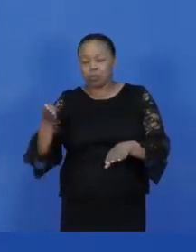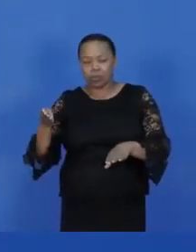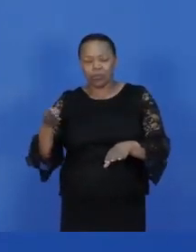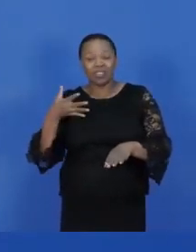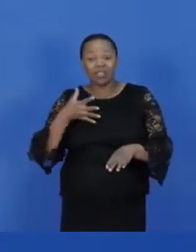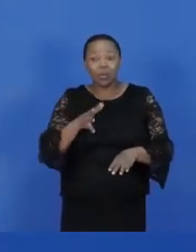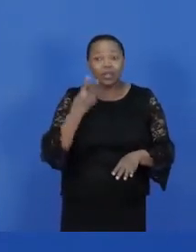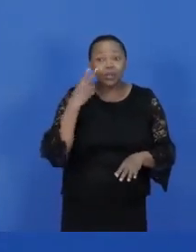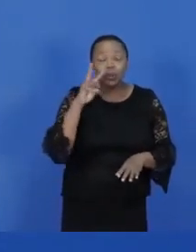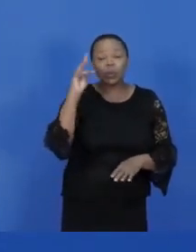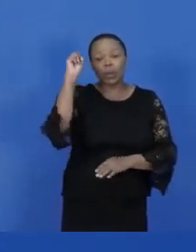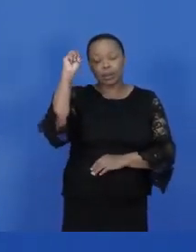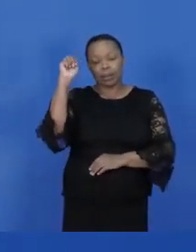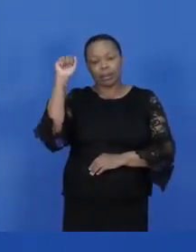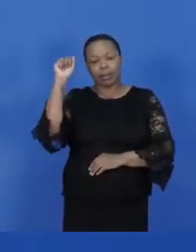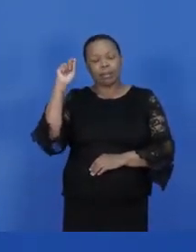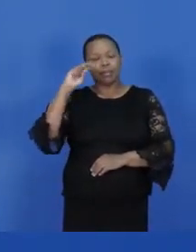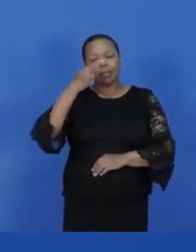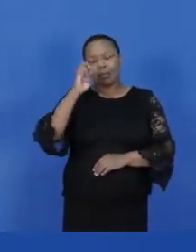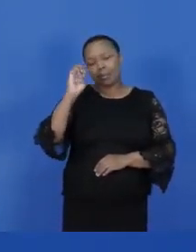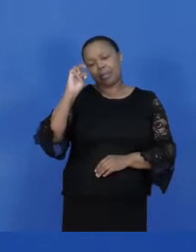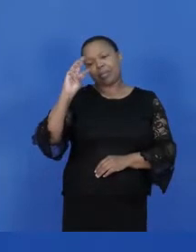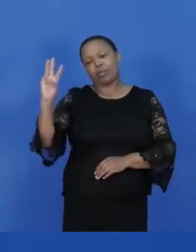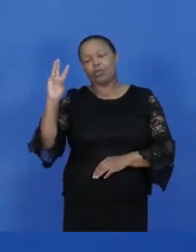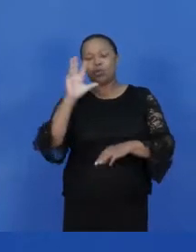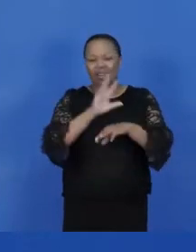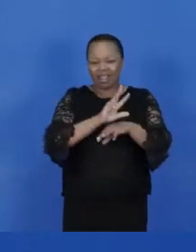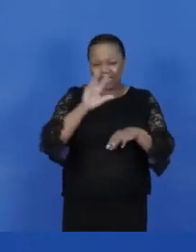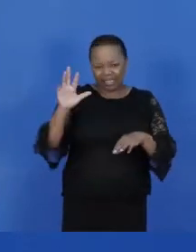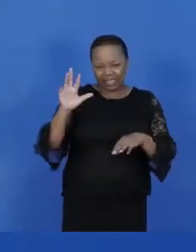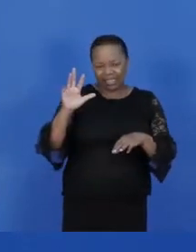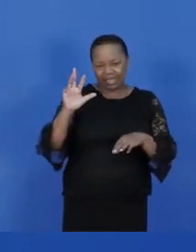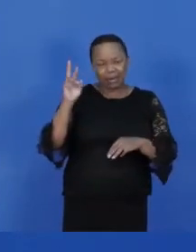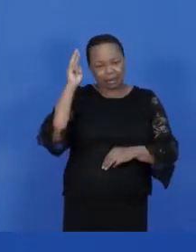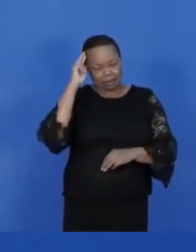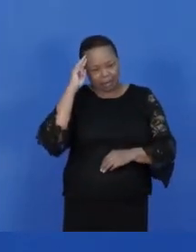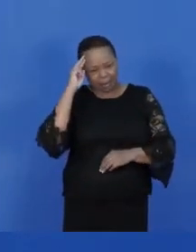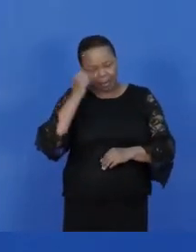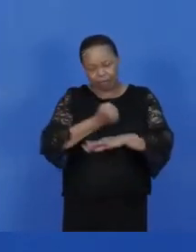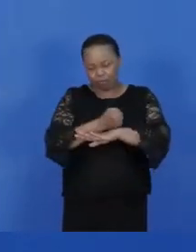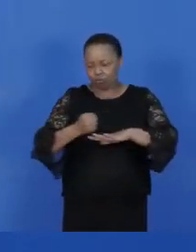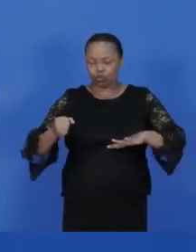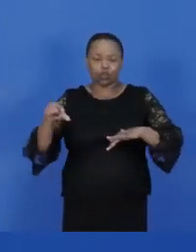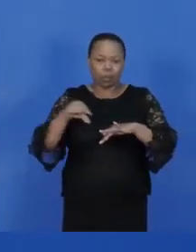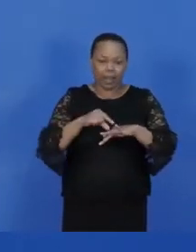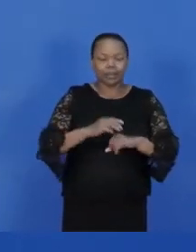us to look at Matthew 19, just to remind us again the foundations of marriage. Matthew 19, verse 6, the